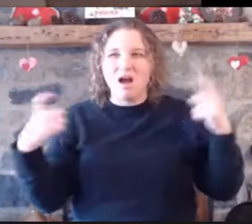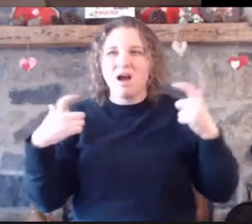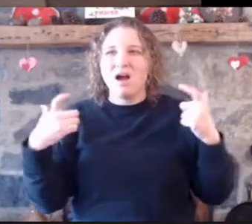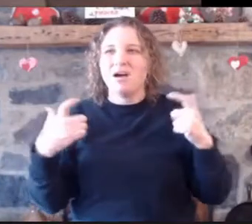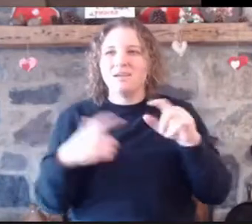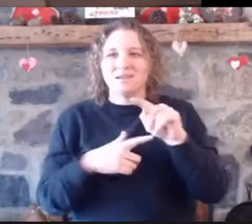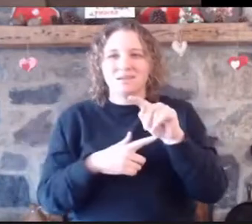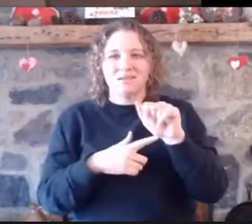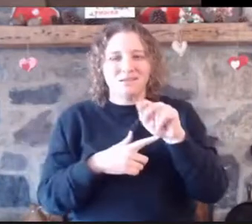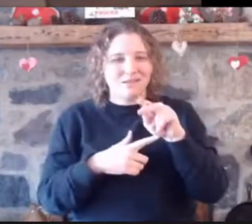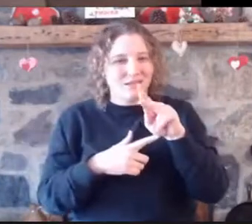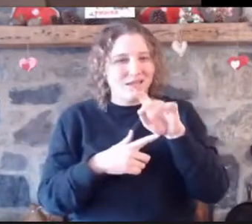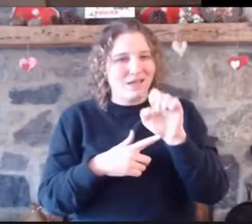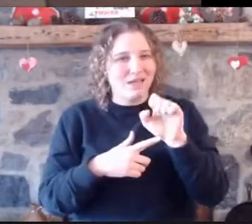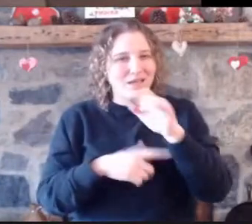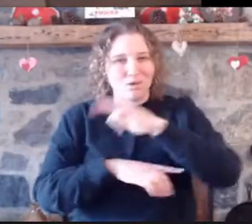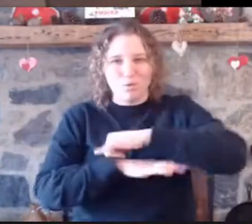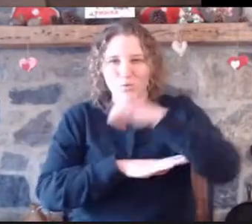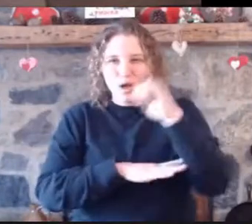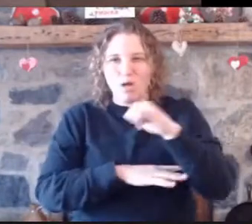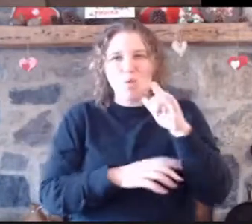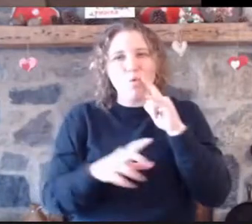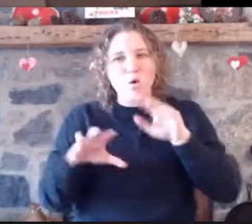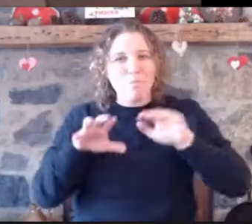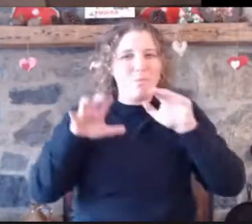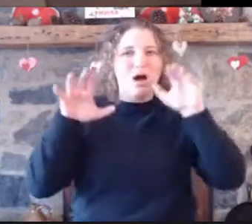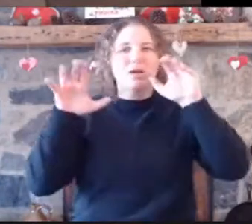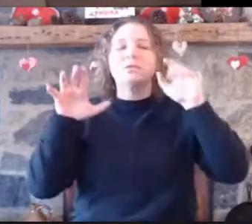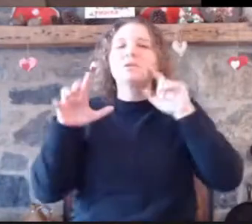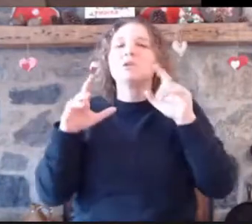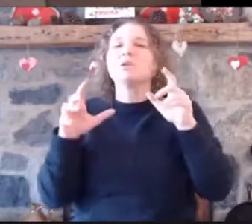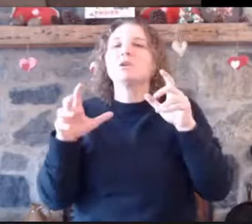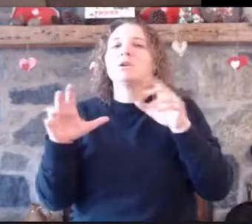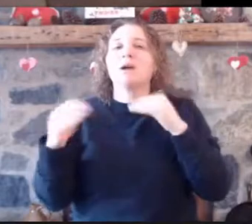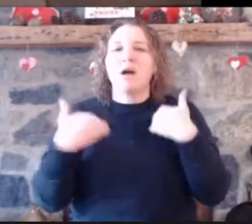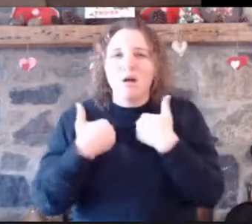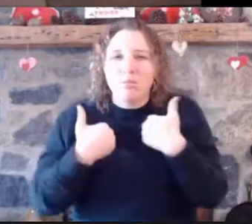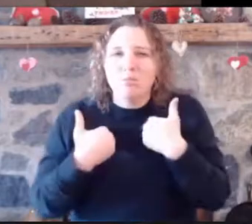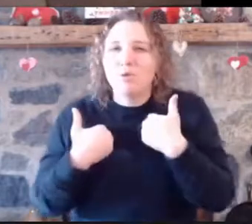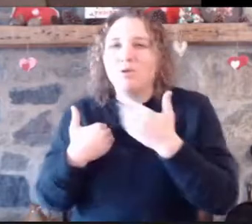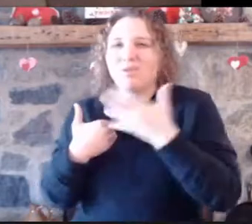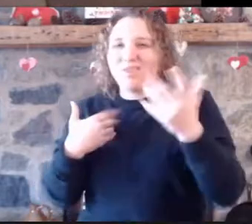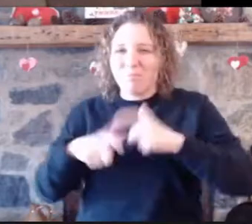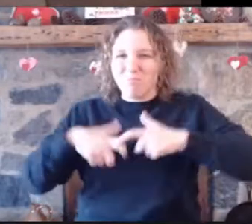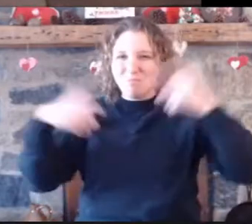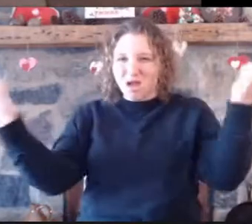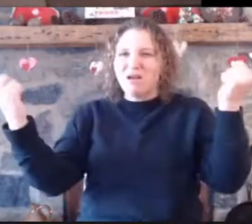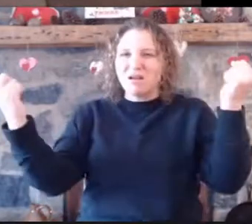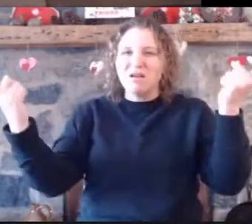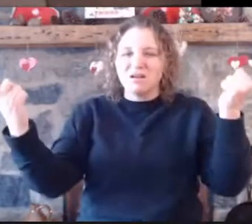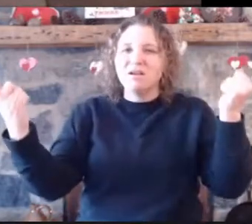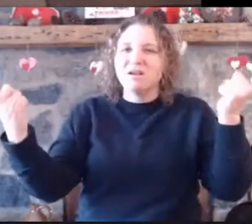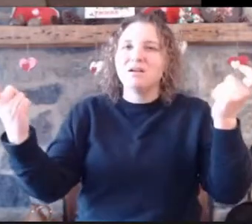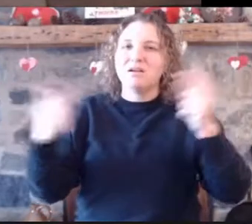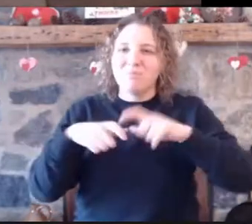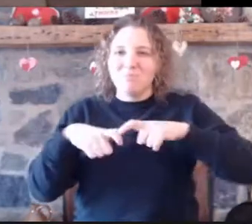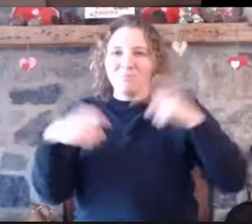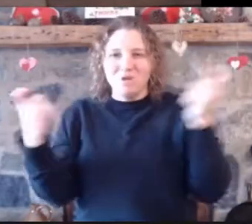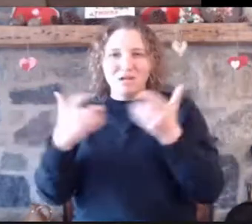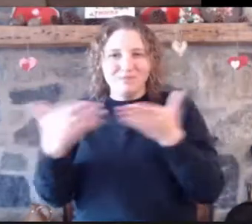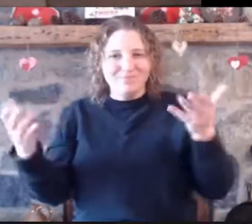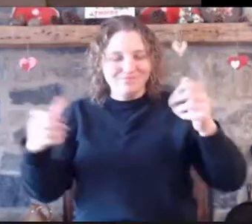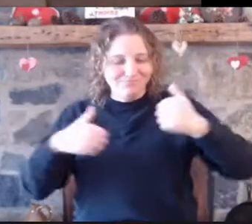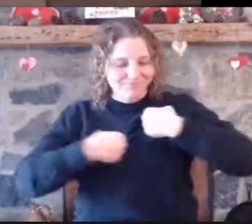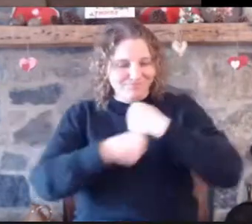is whale or even sea monster, sea serpent, sea creature. Big stuff. Big stuff in the